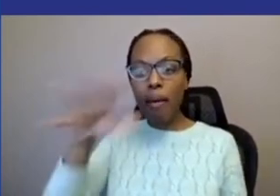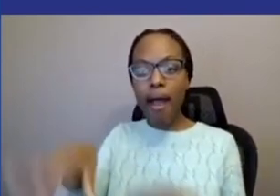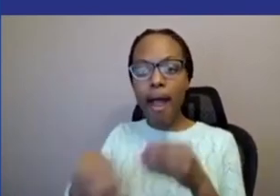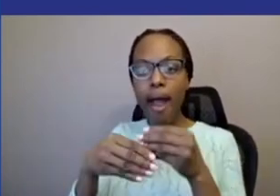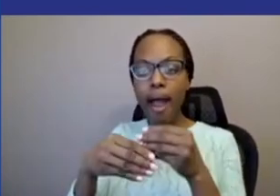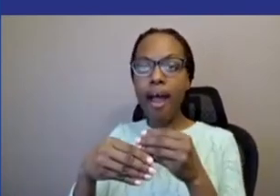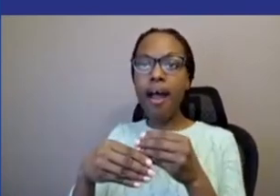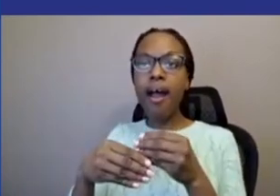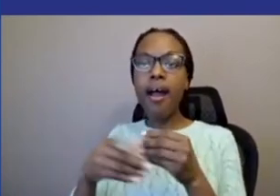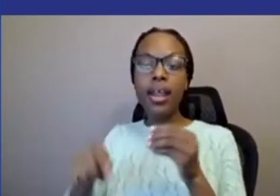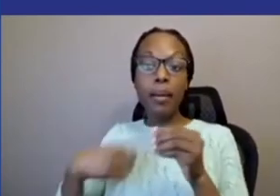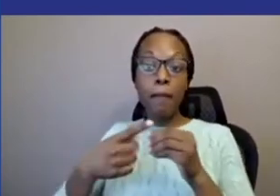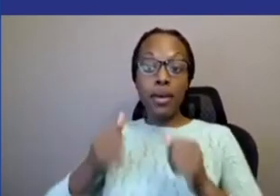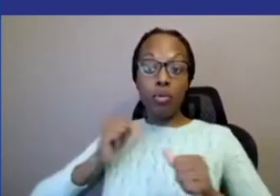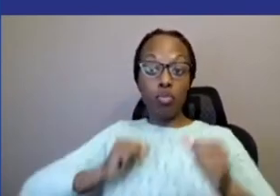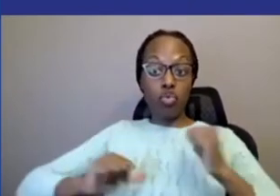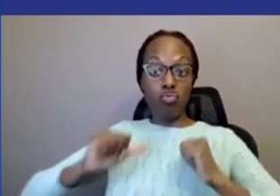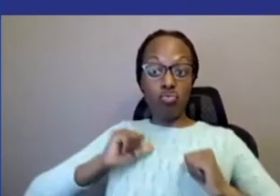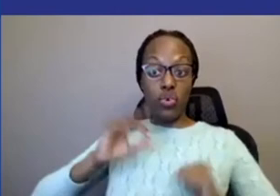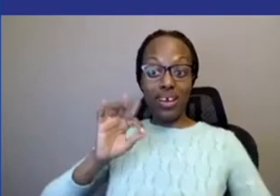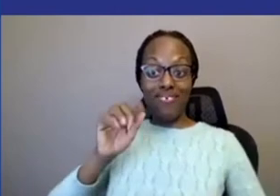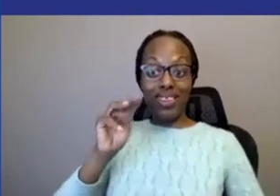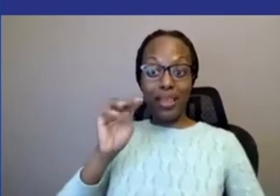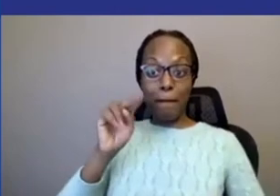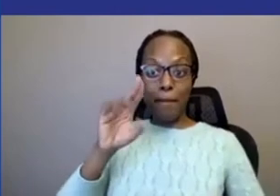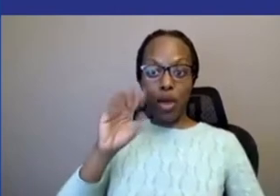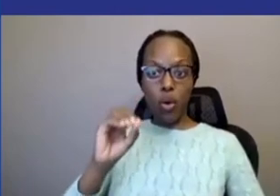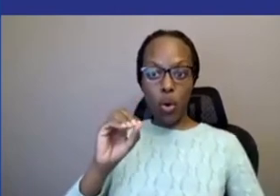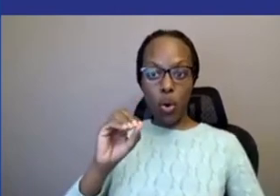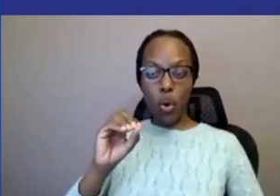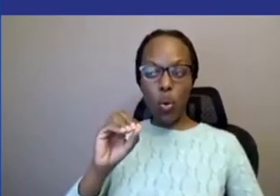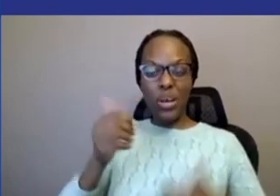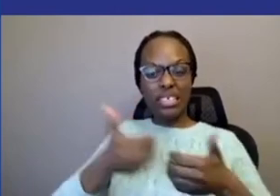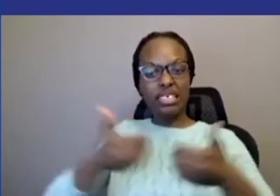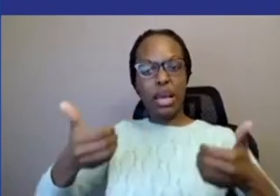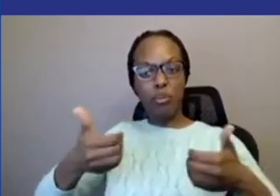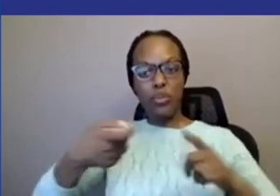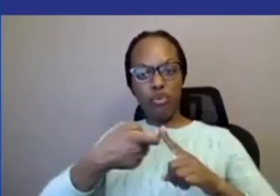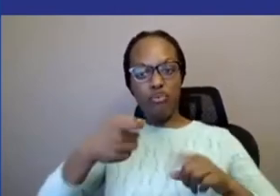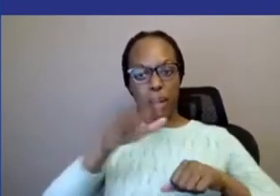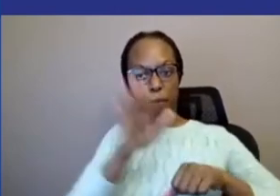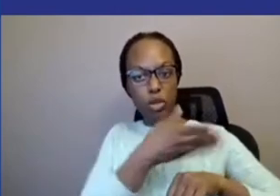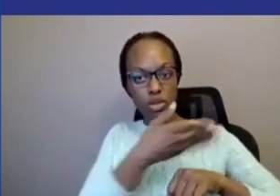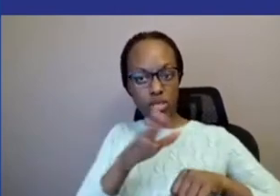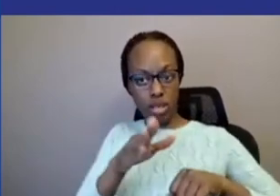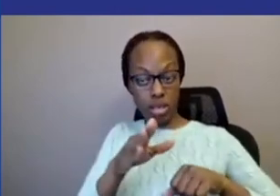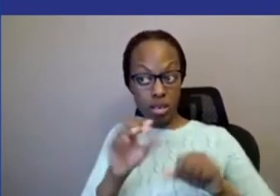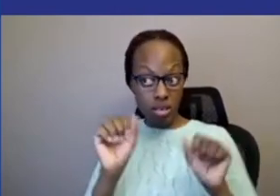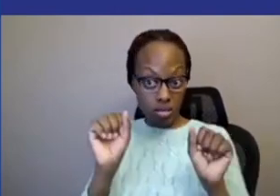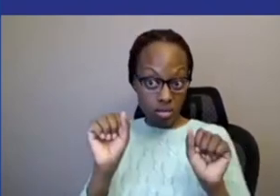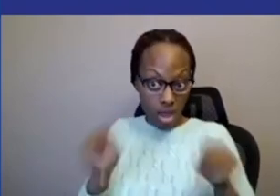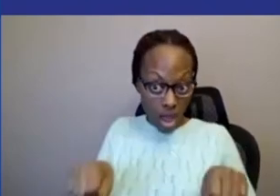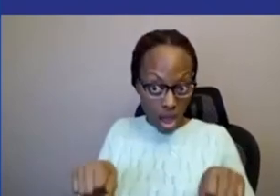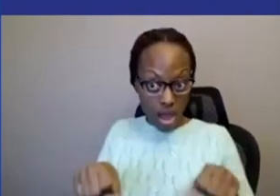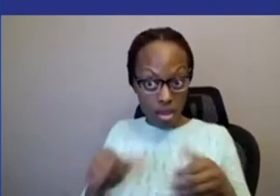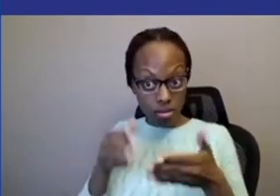flamenco outside of the music? Does it happen? Is it okay? Is it not okay?